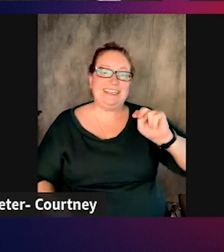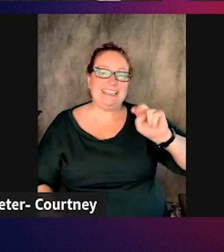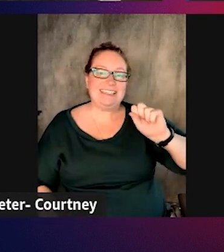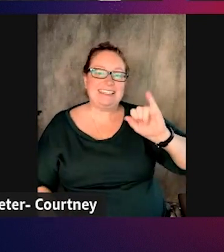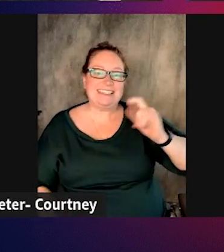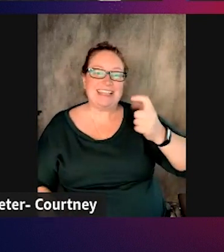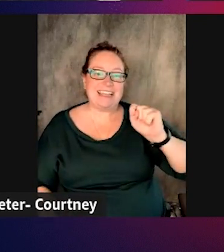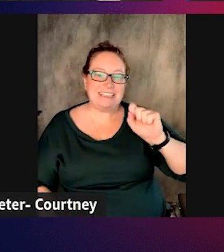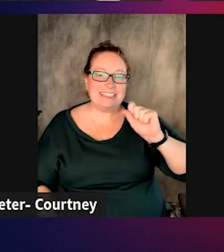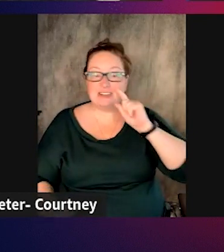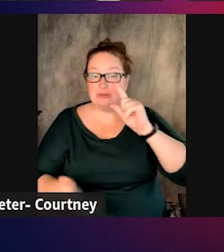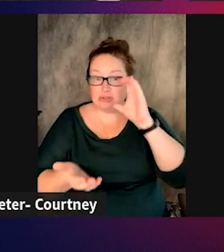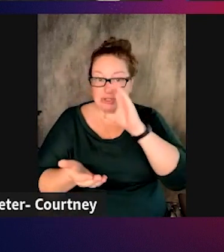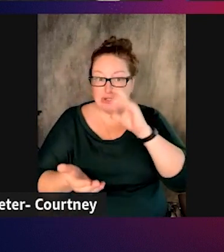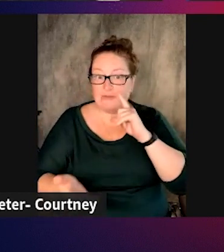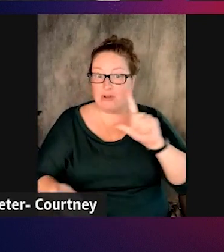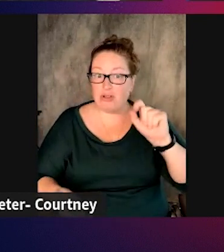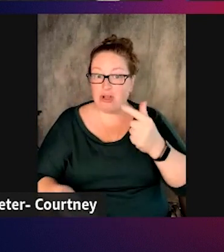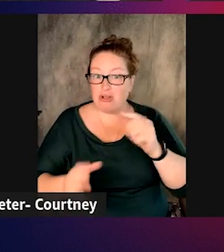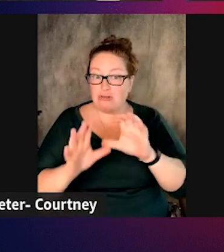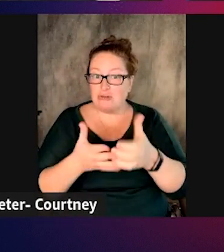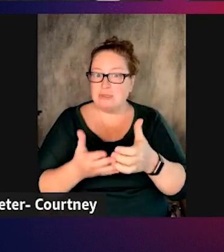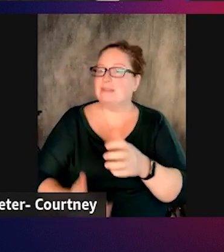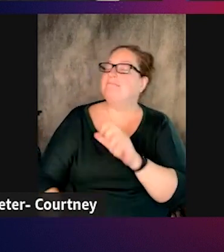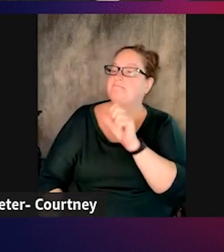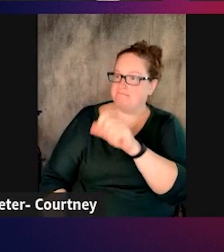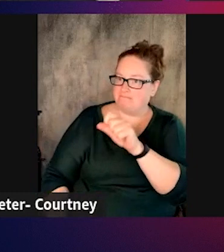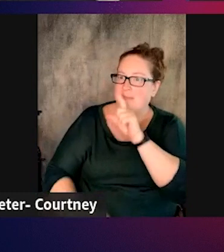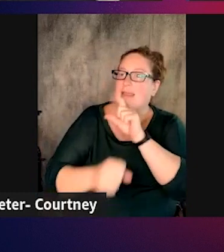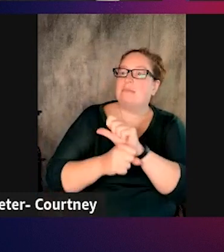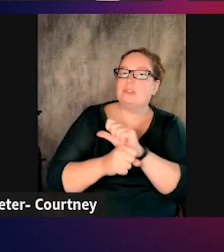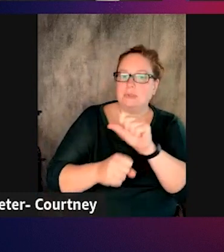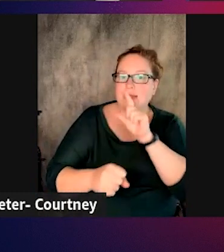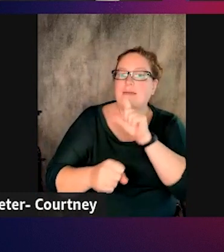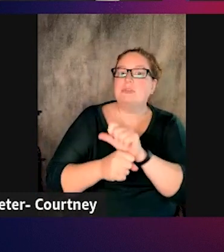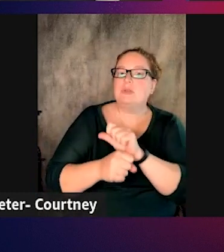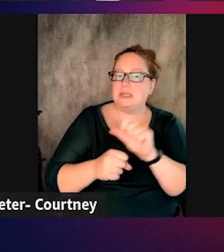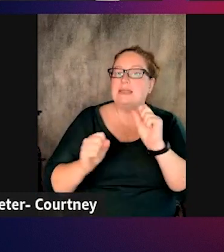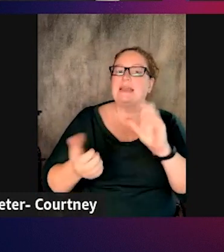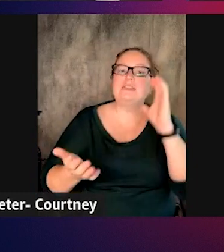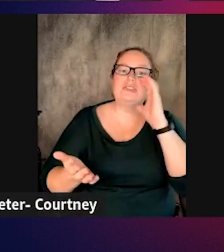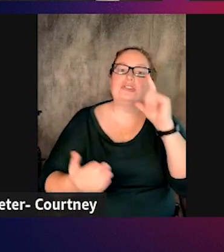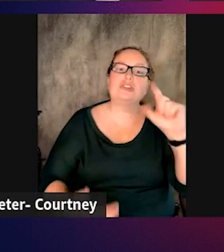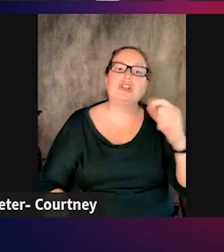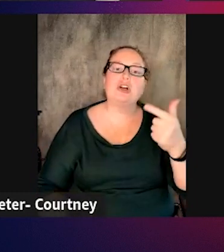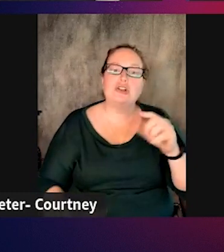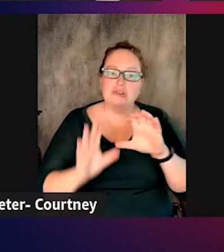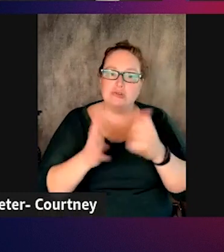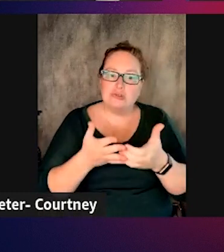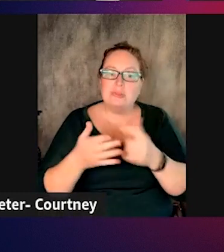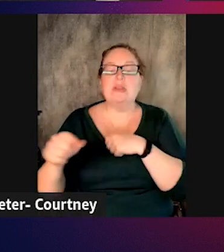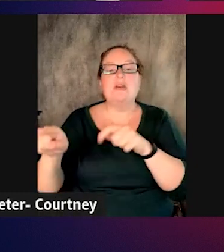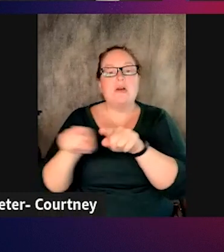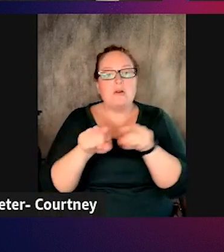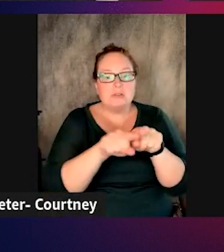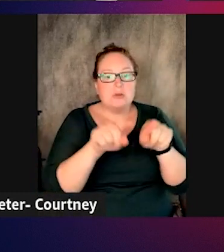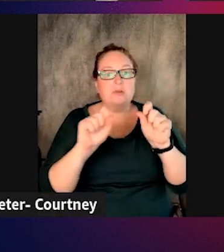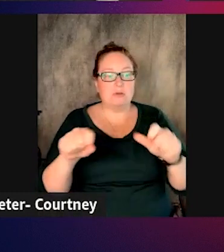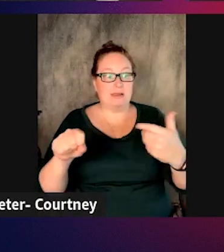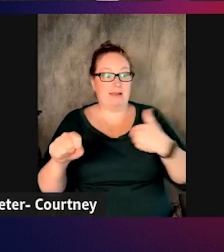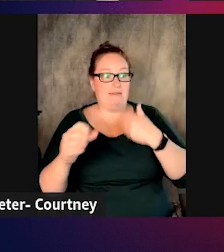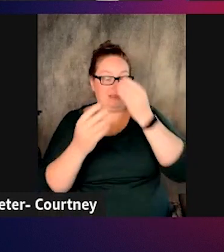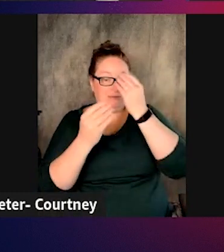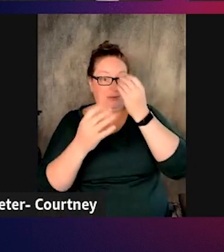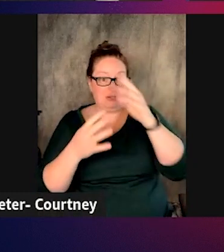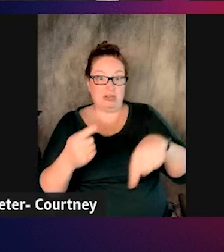log groups? Absolutely, absolutely. You can use search log groups, but also you're gonna have information